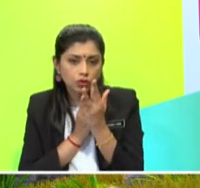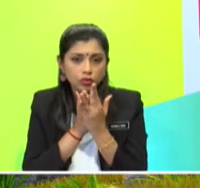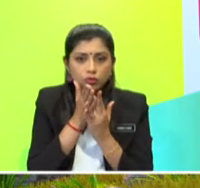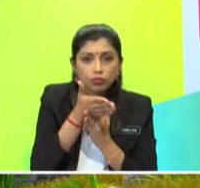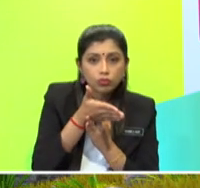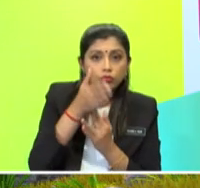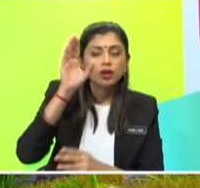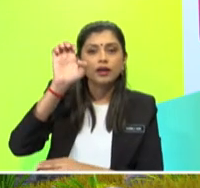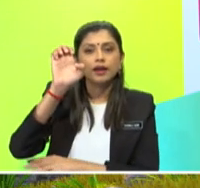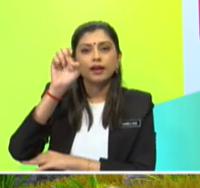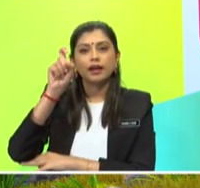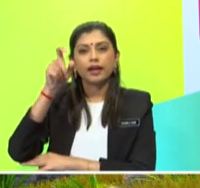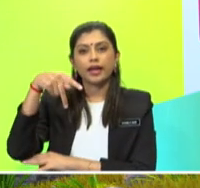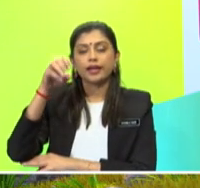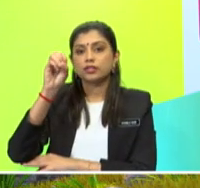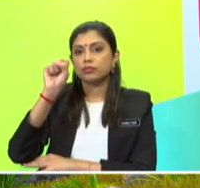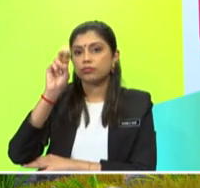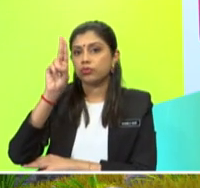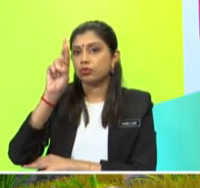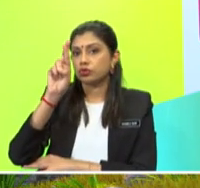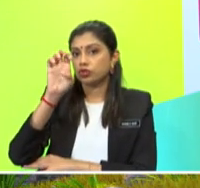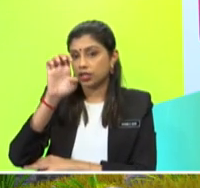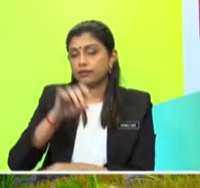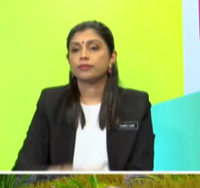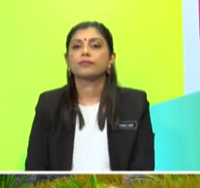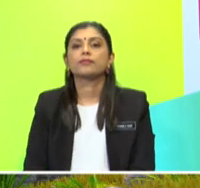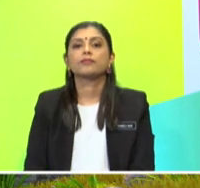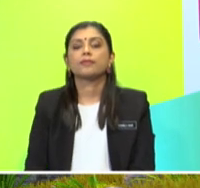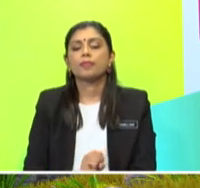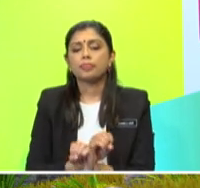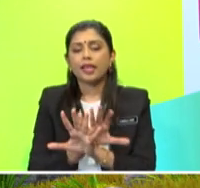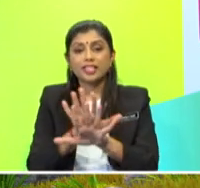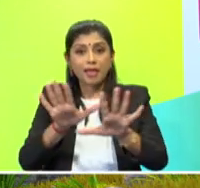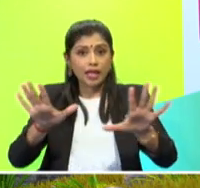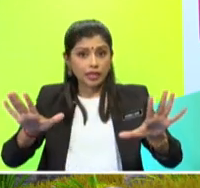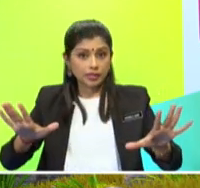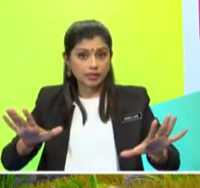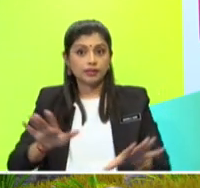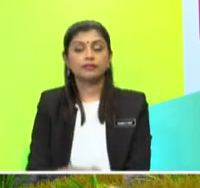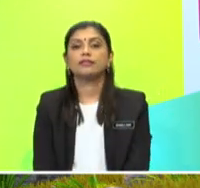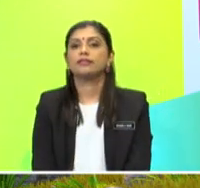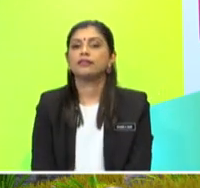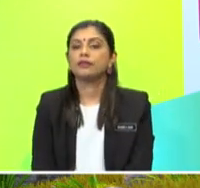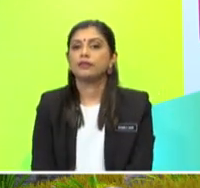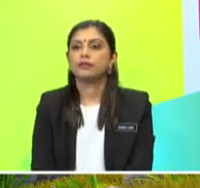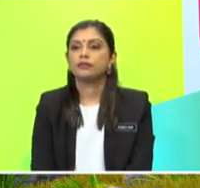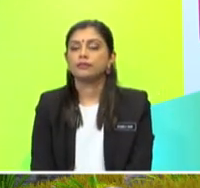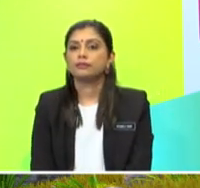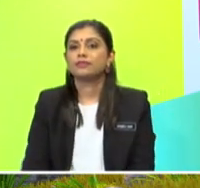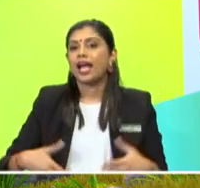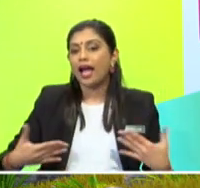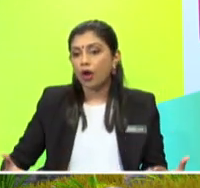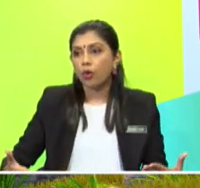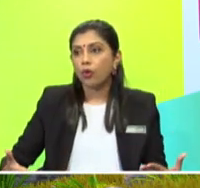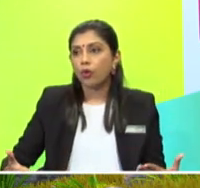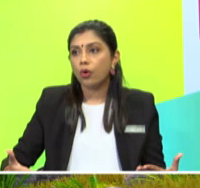one? So you're going to expand the idea. So that gives you an answer, a new answer. So what is it? Go on a walk by a local